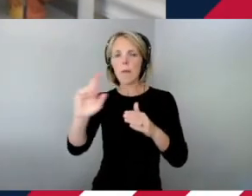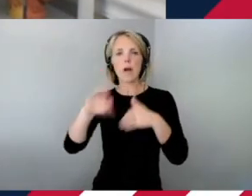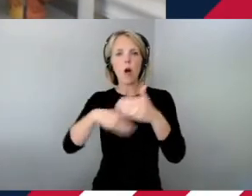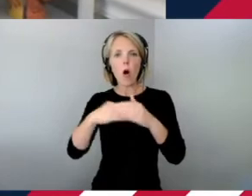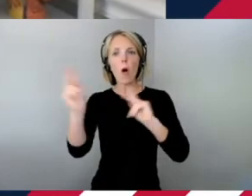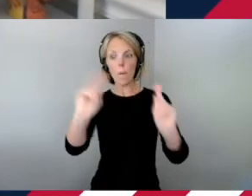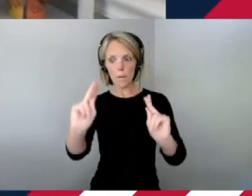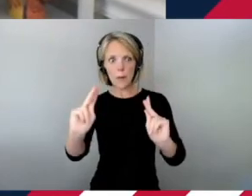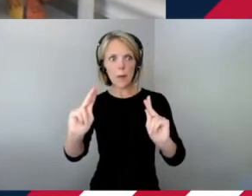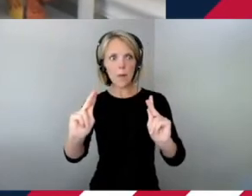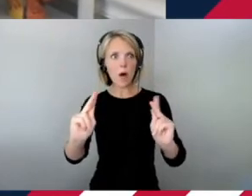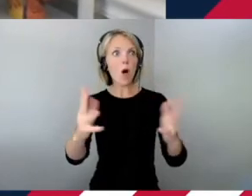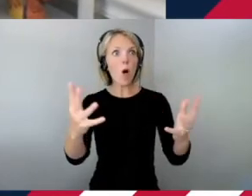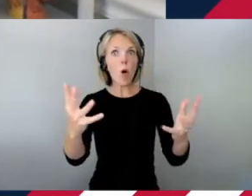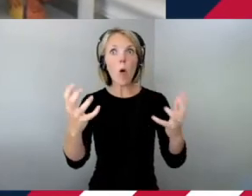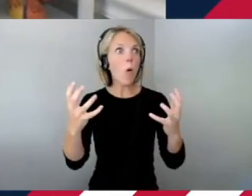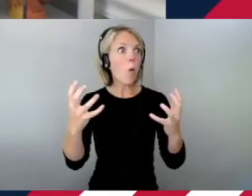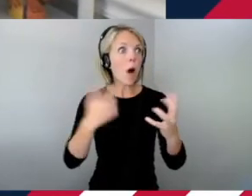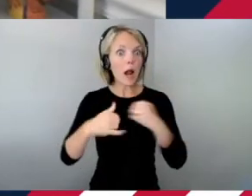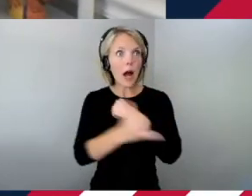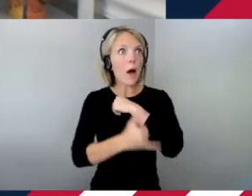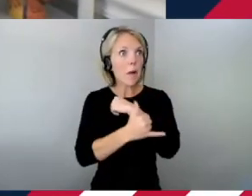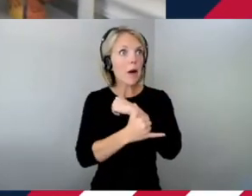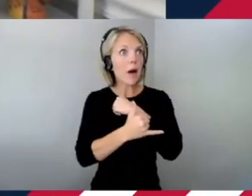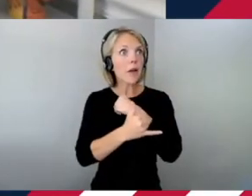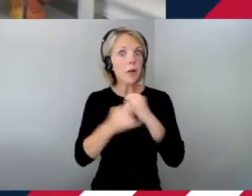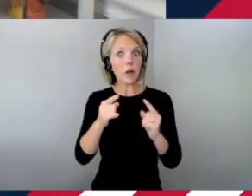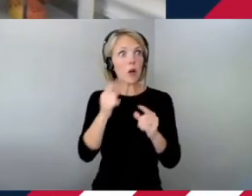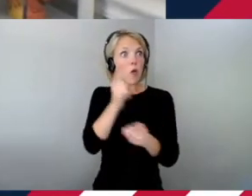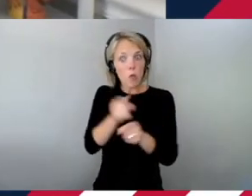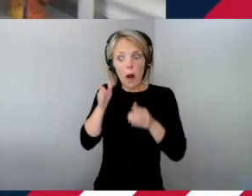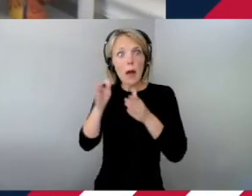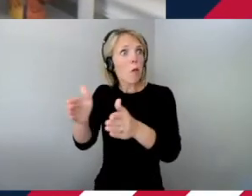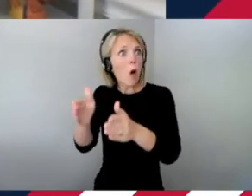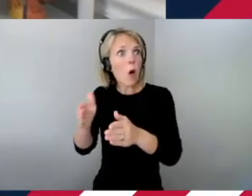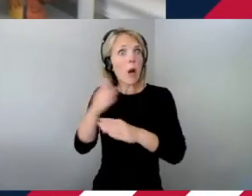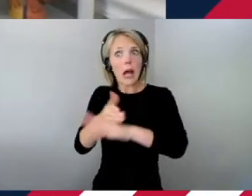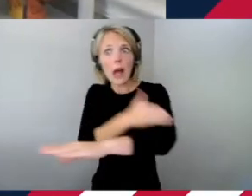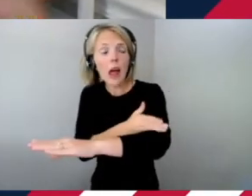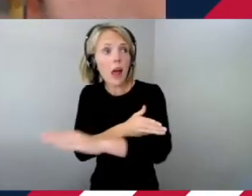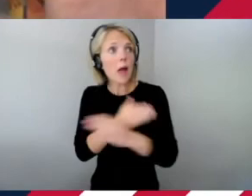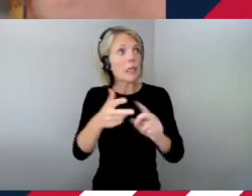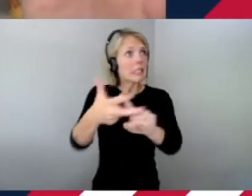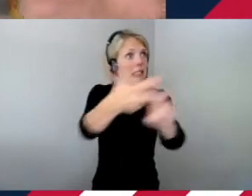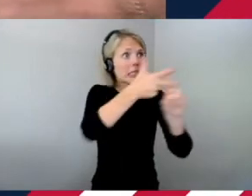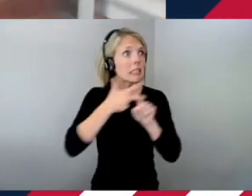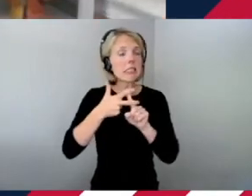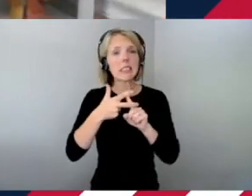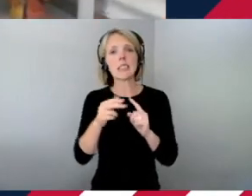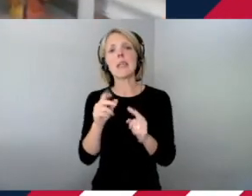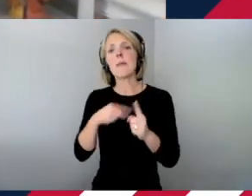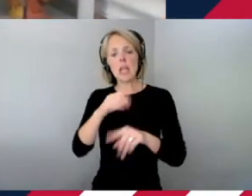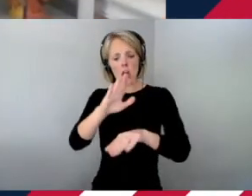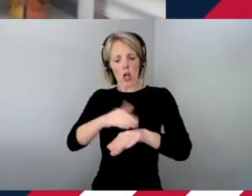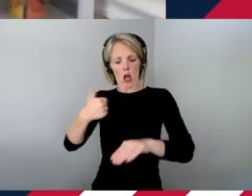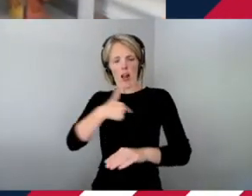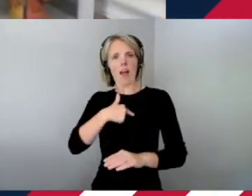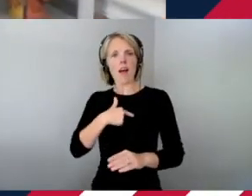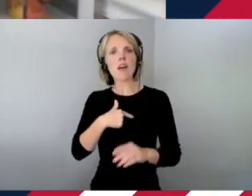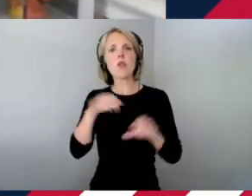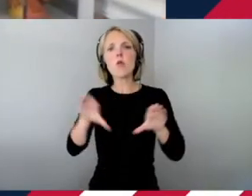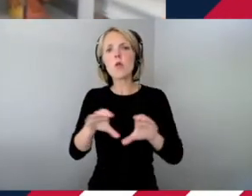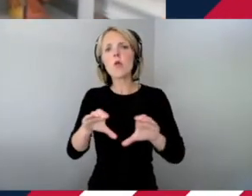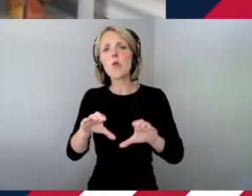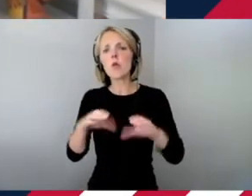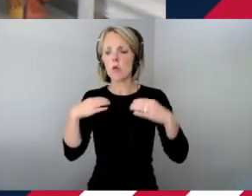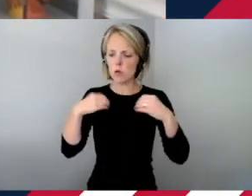that wants to put our country on the right road to recovery. It calls on us this moment to take bold action to